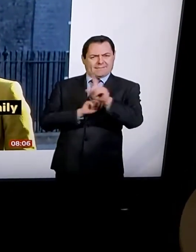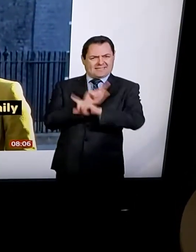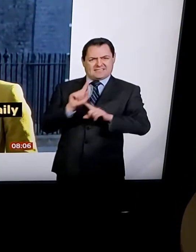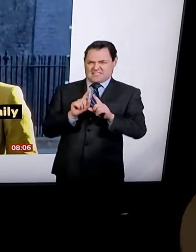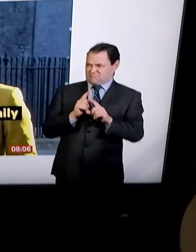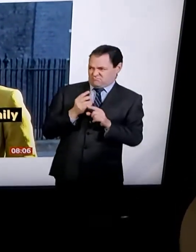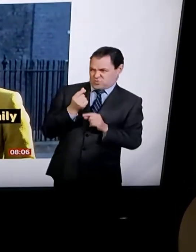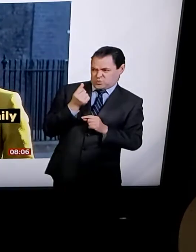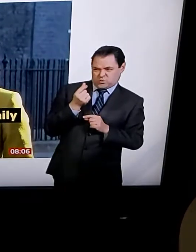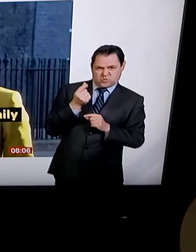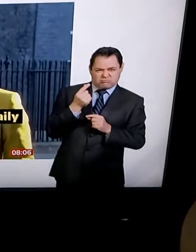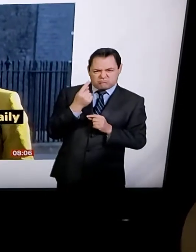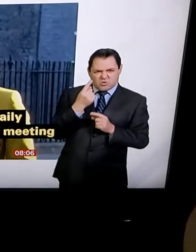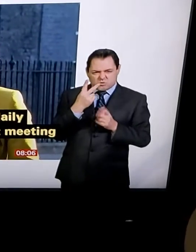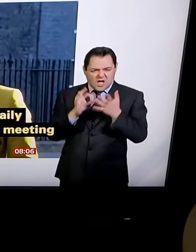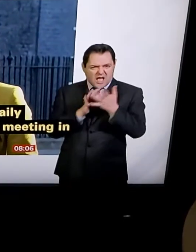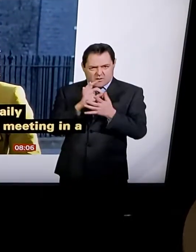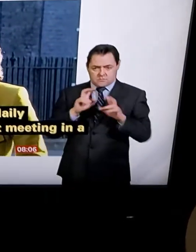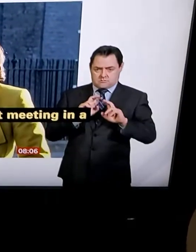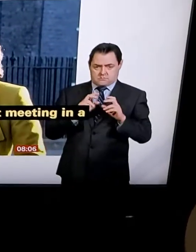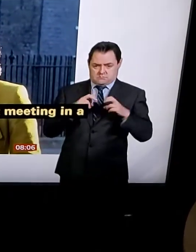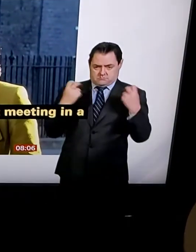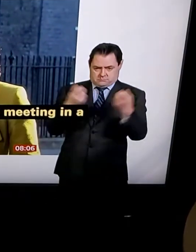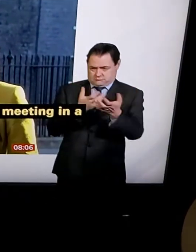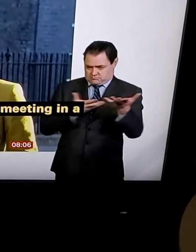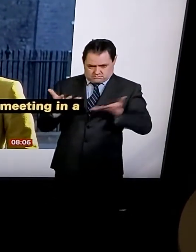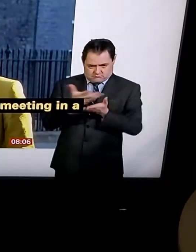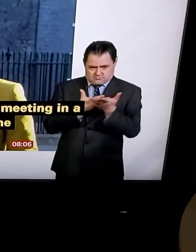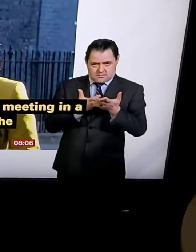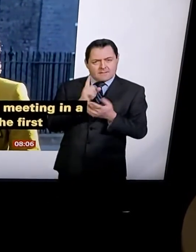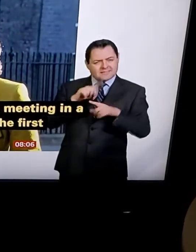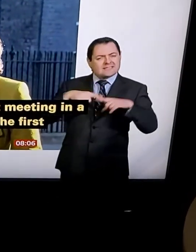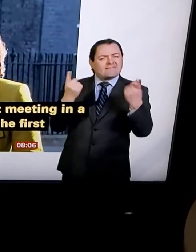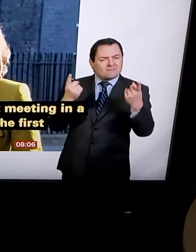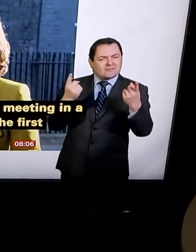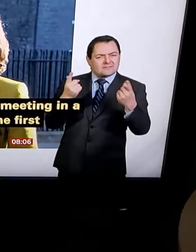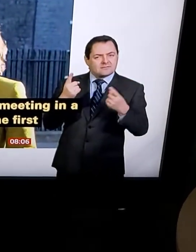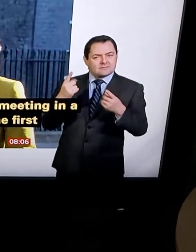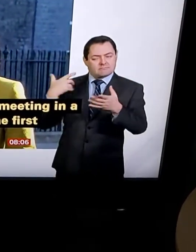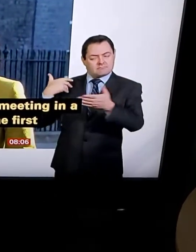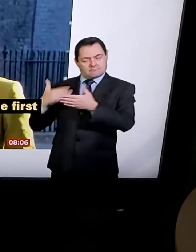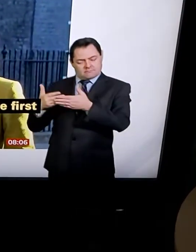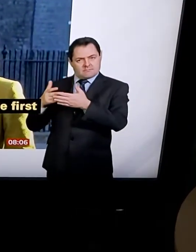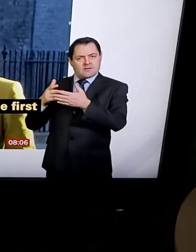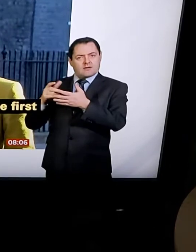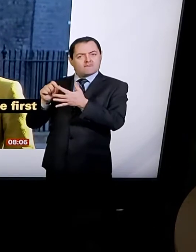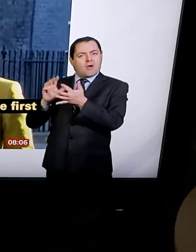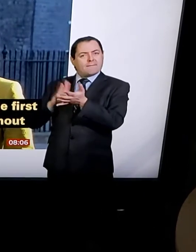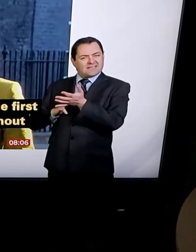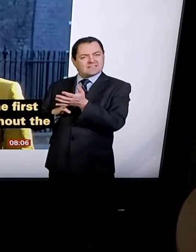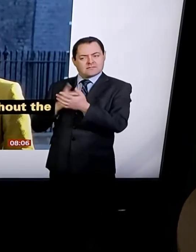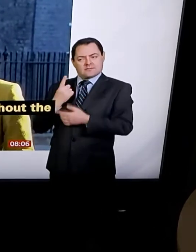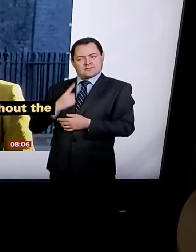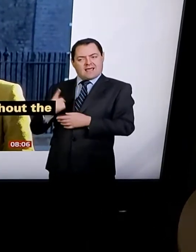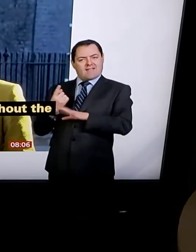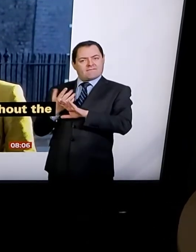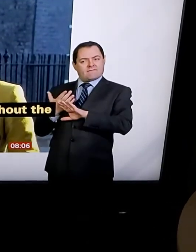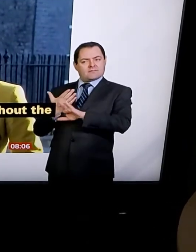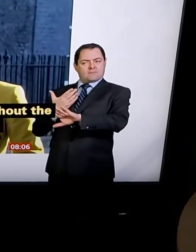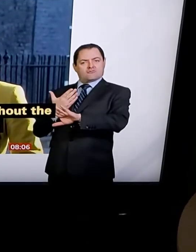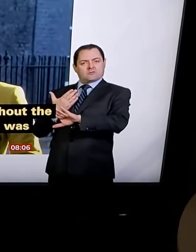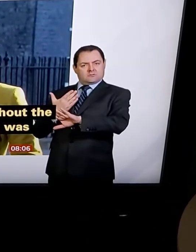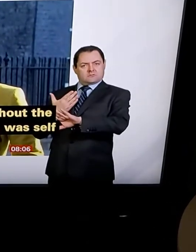But what this does is it does mark a change, because throughout that time when Boris Johnson was self-isolating here in Downing Street, right up until